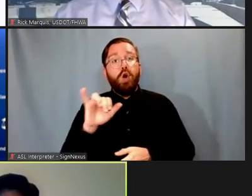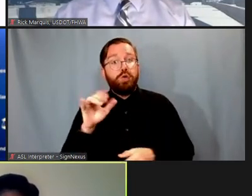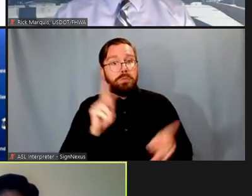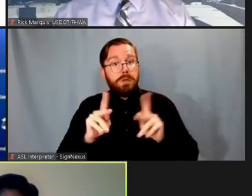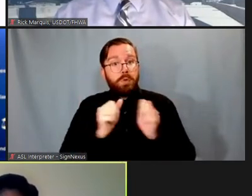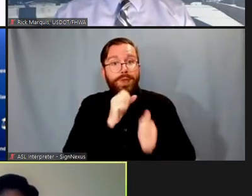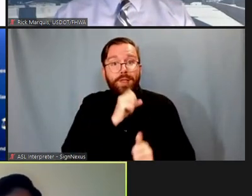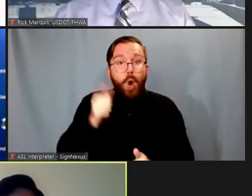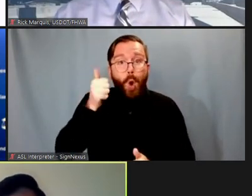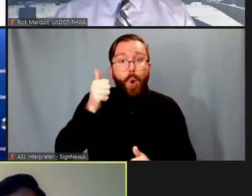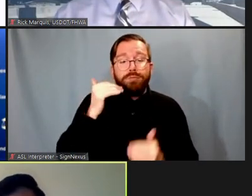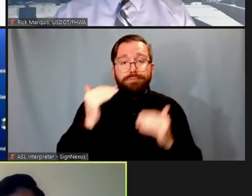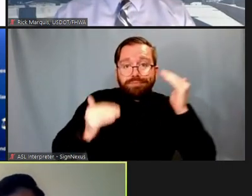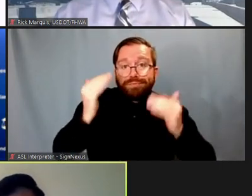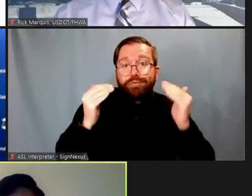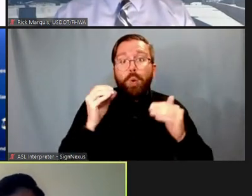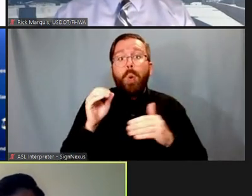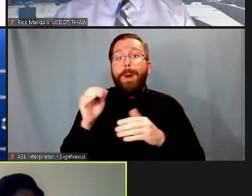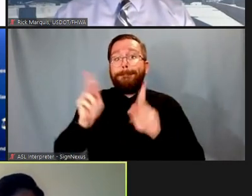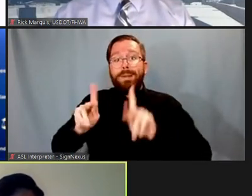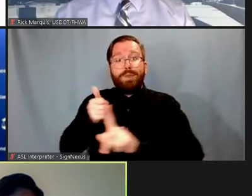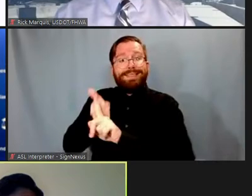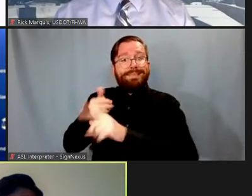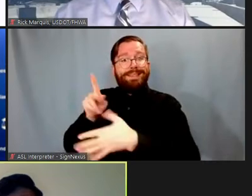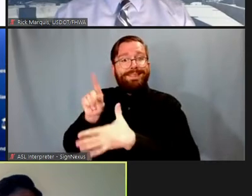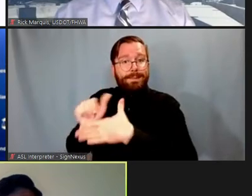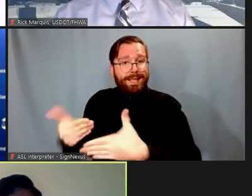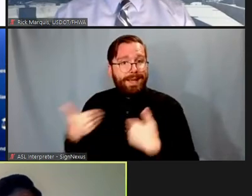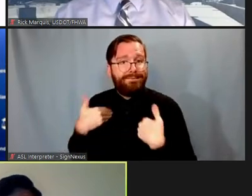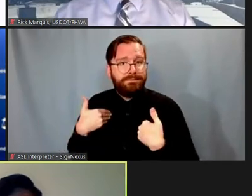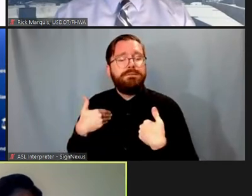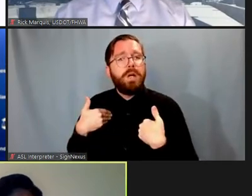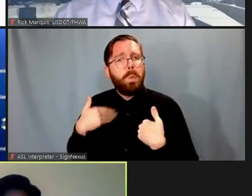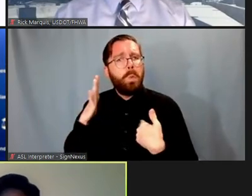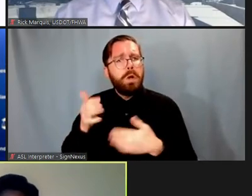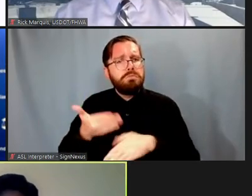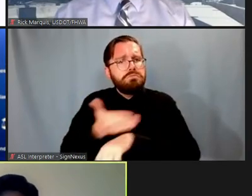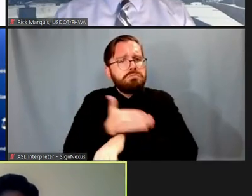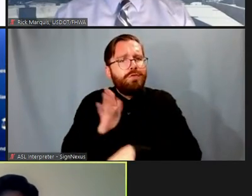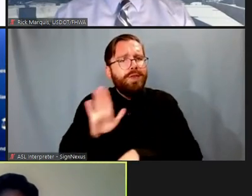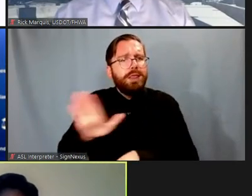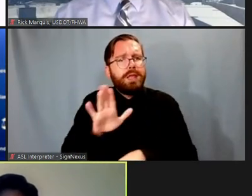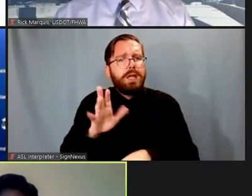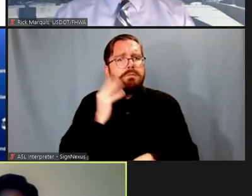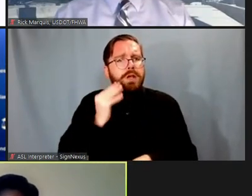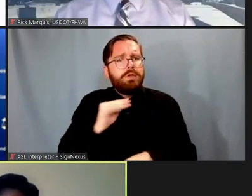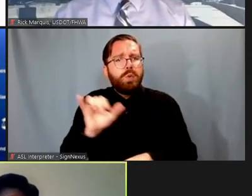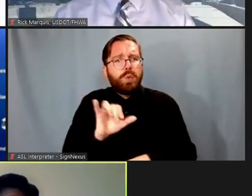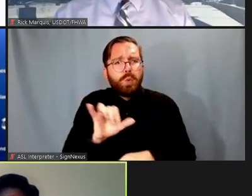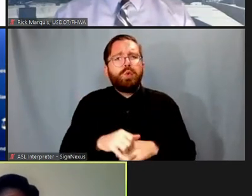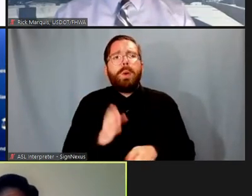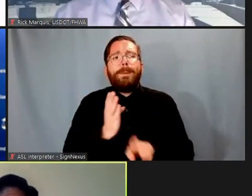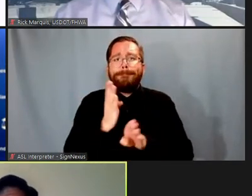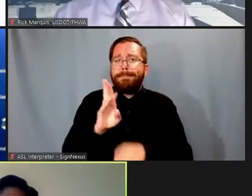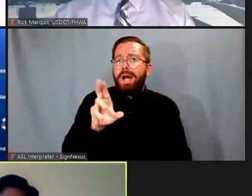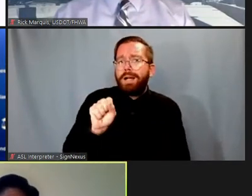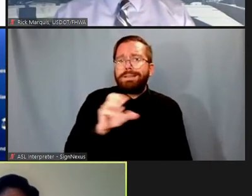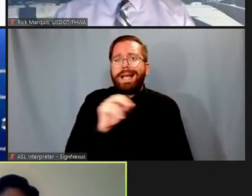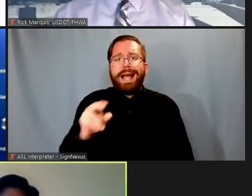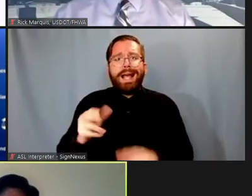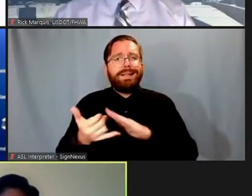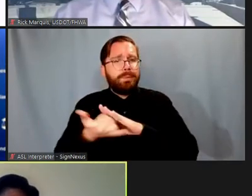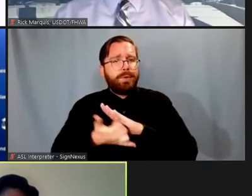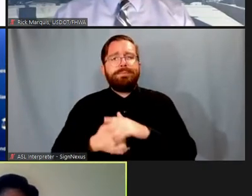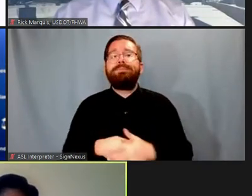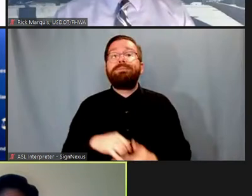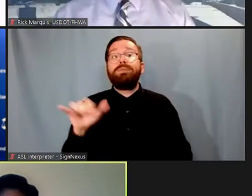disabilities who are eligible for half-price metro cards and disproportionately used buses to begin with in addition the mta has planned to